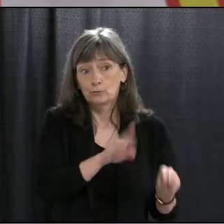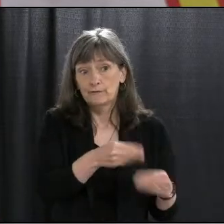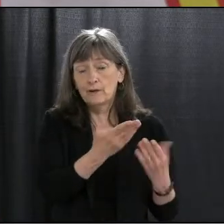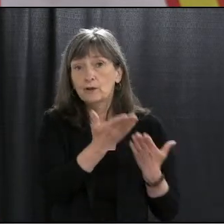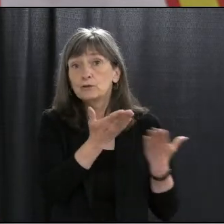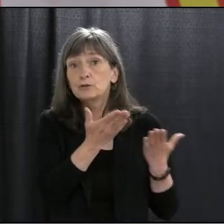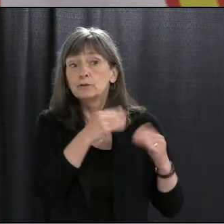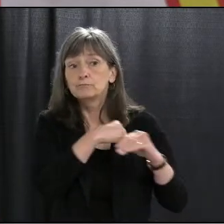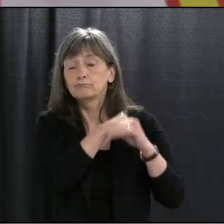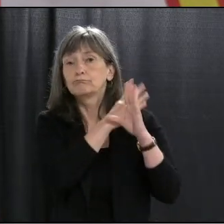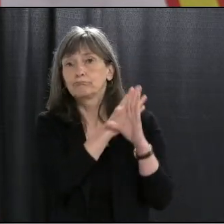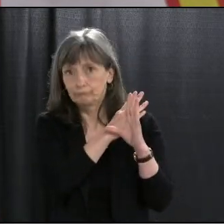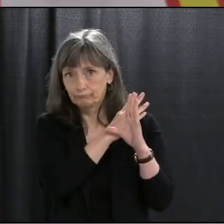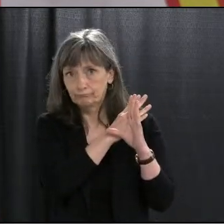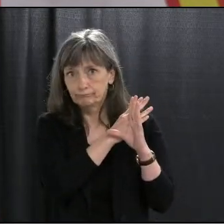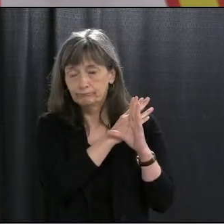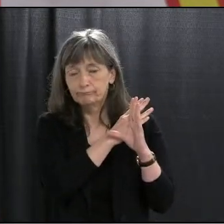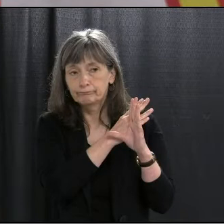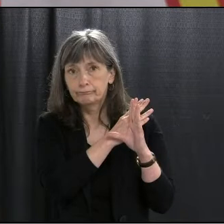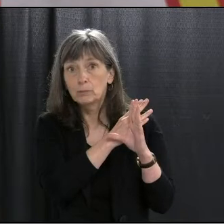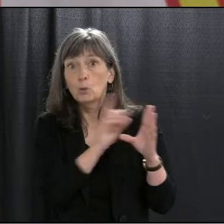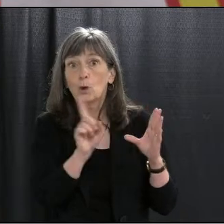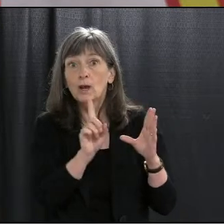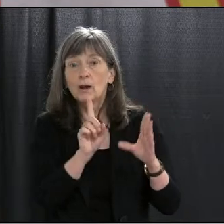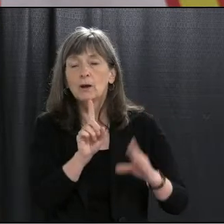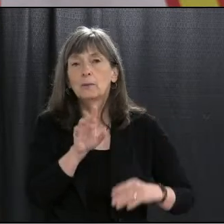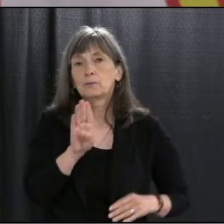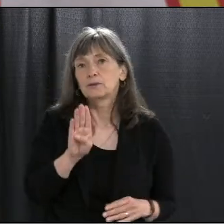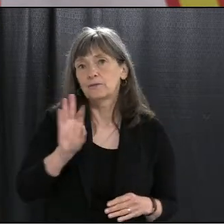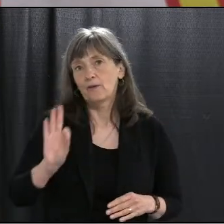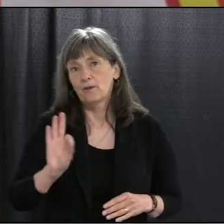via virtual clinics at Bishop Falls.